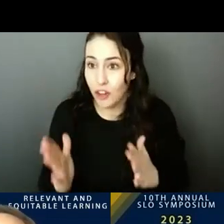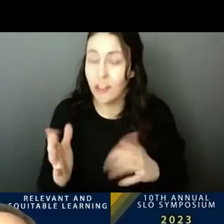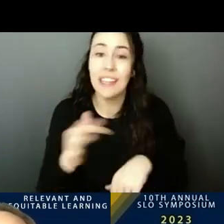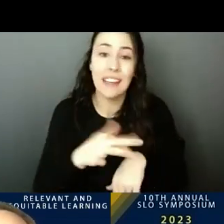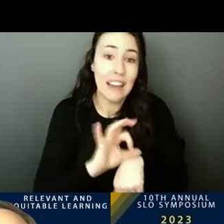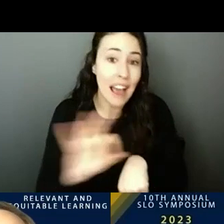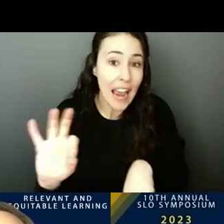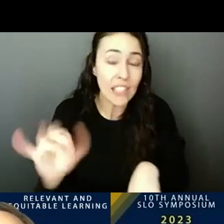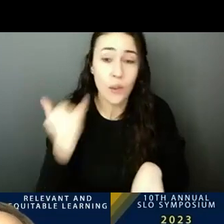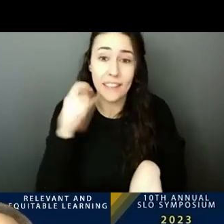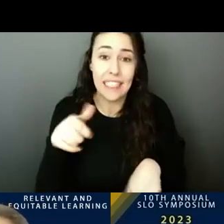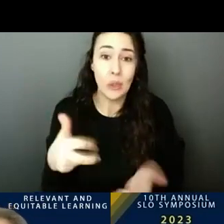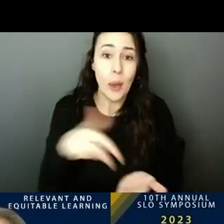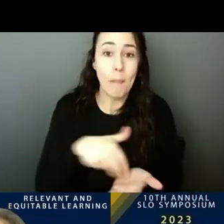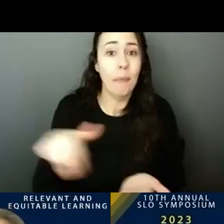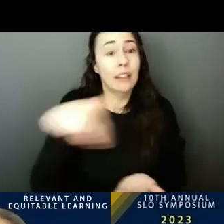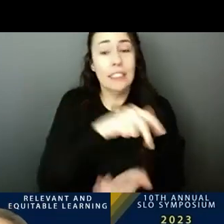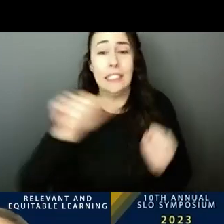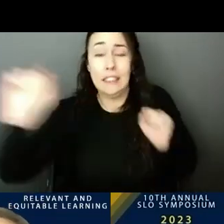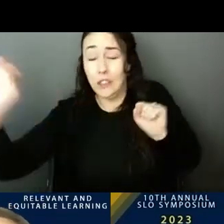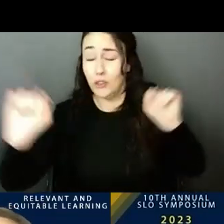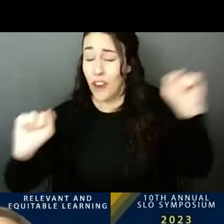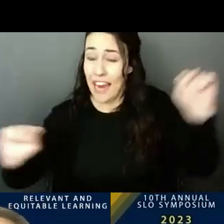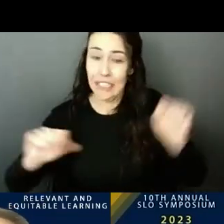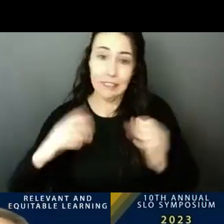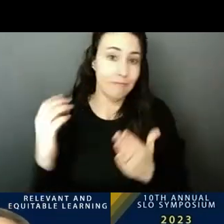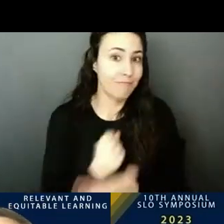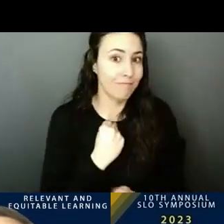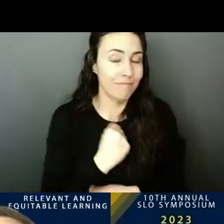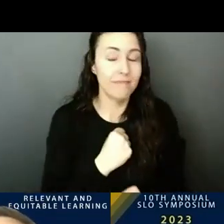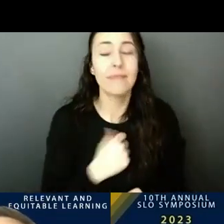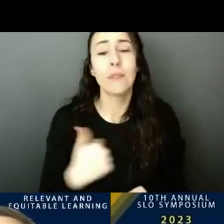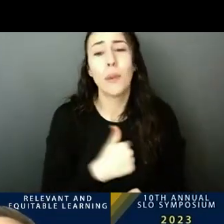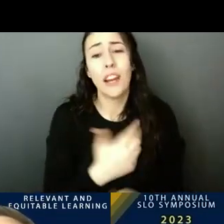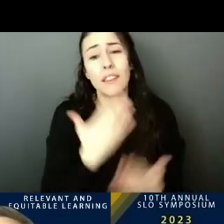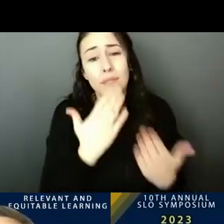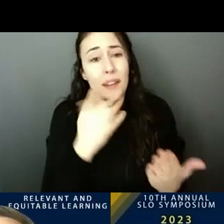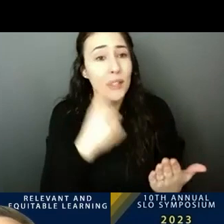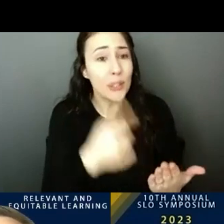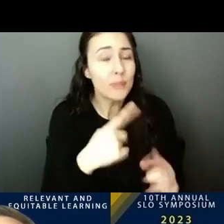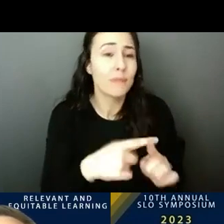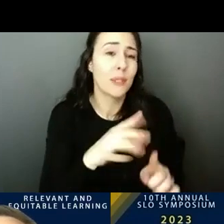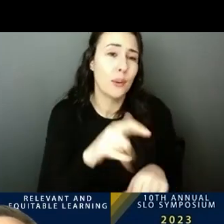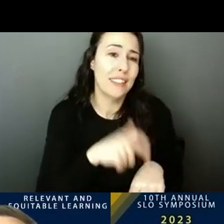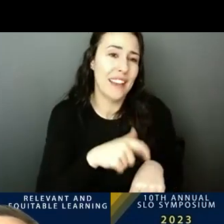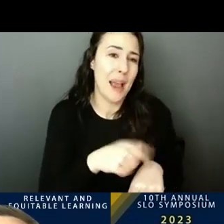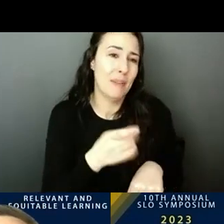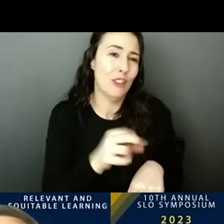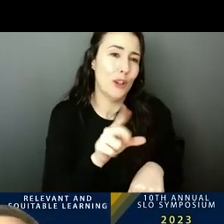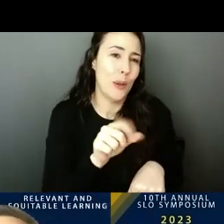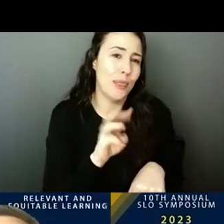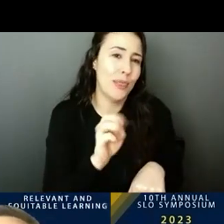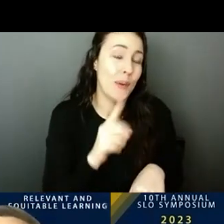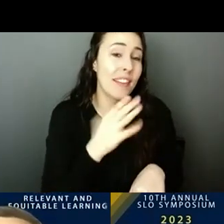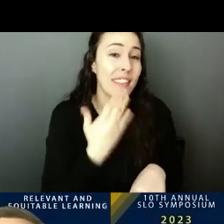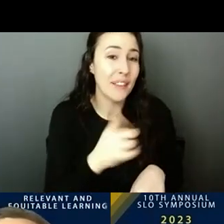get up and stretch and wiggle around a little bit, this is the time. But we're just so grateful for you and for your time, Dr. Lowe. Thank you for being here. It's